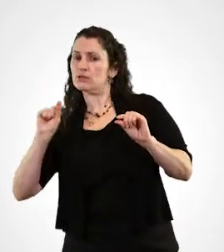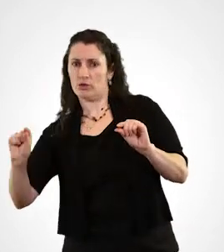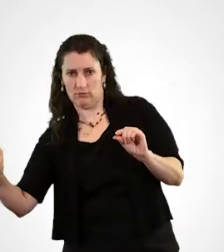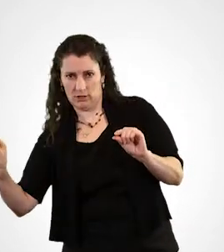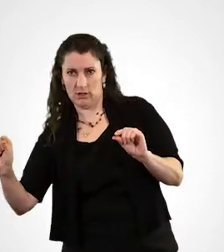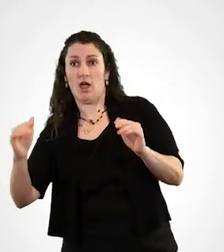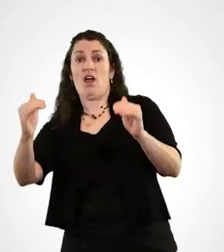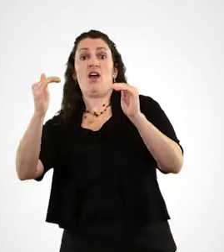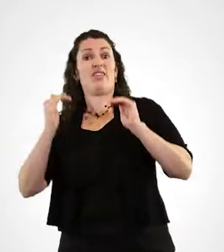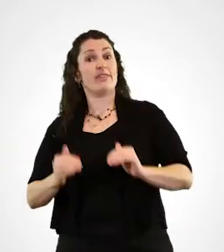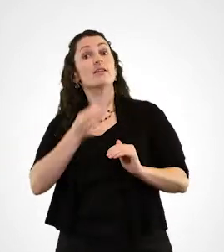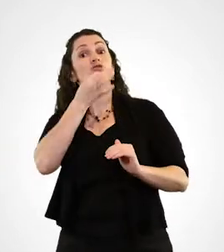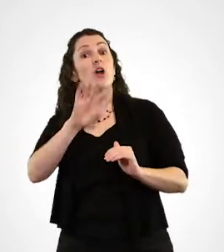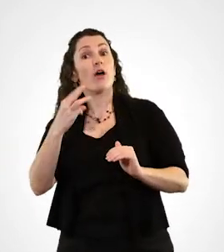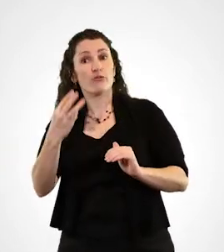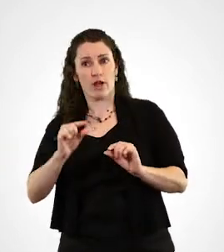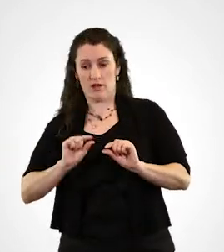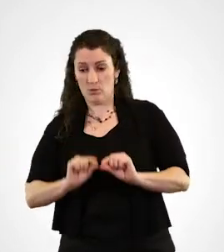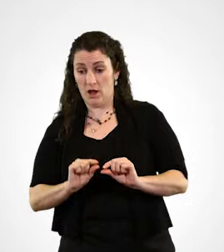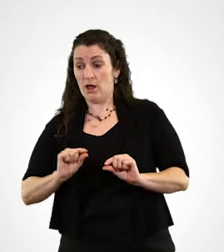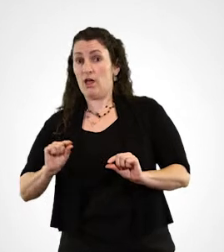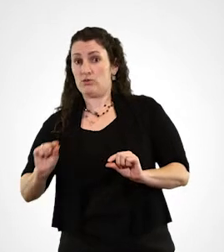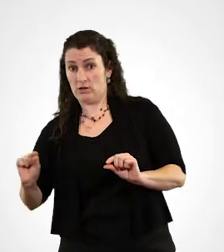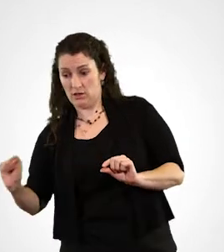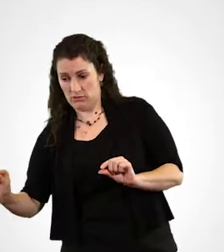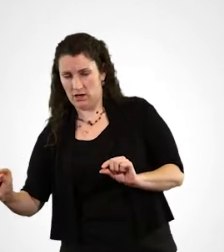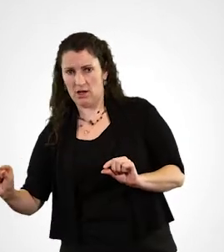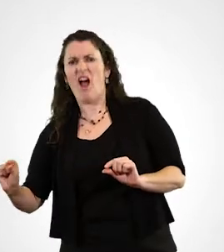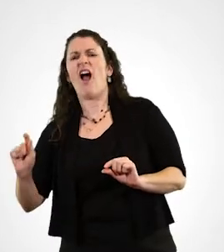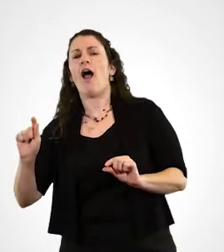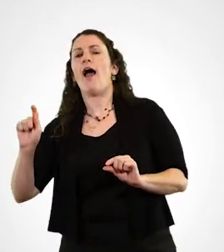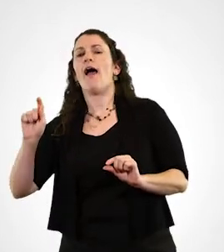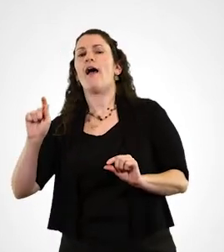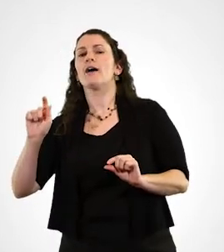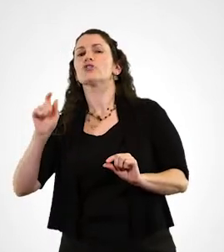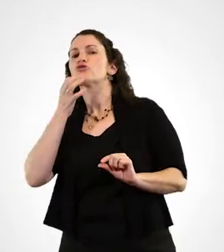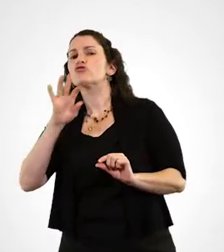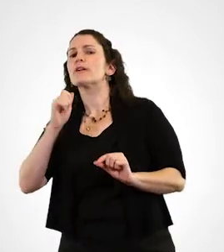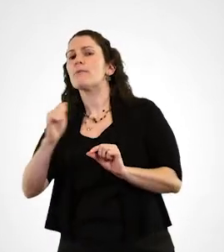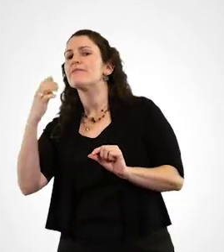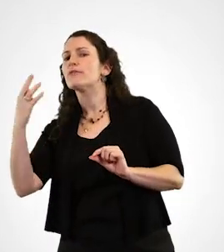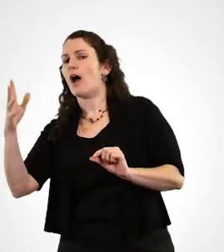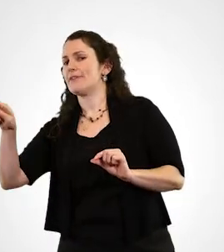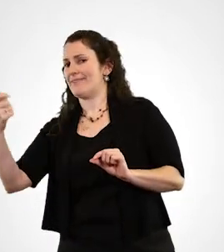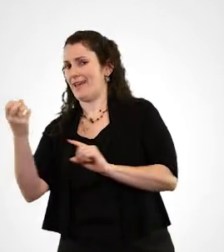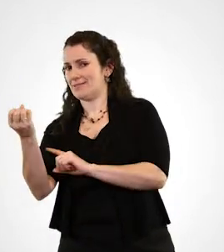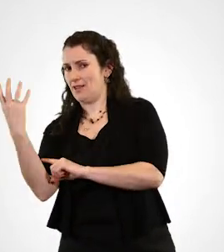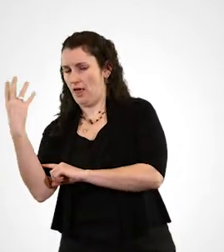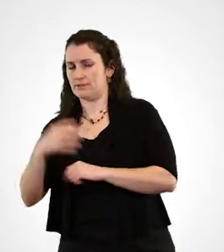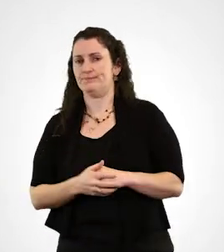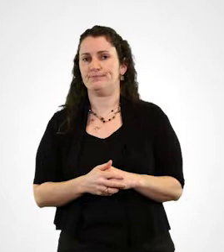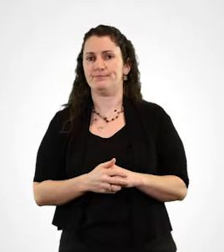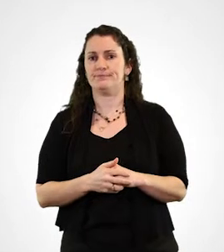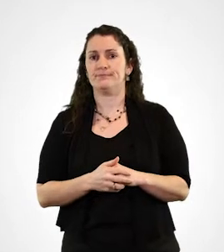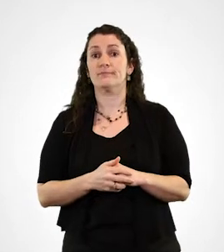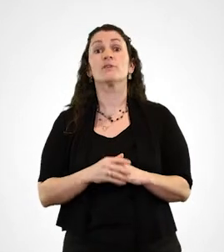baseline for child 3, and children 4 and 5 are on the next slide. The way to look at this is you could